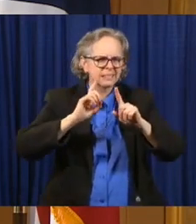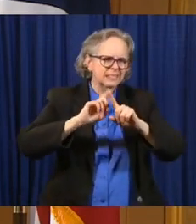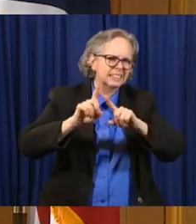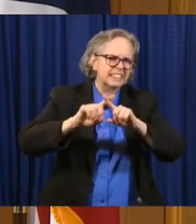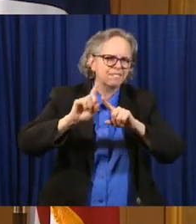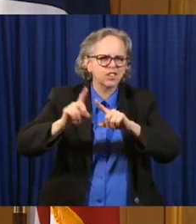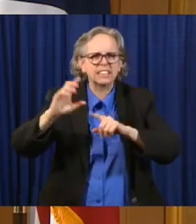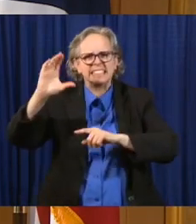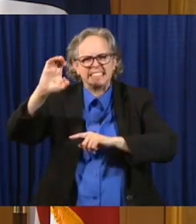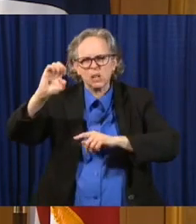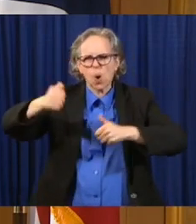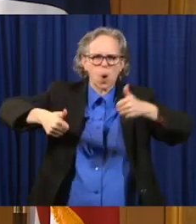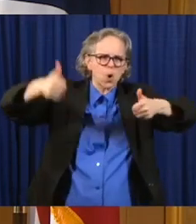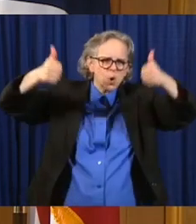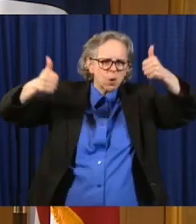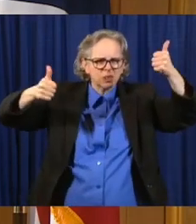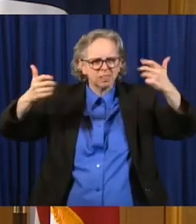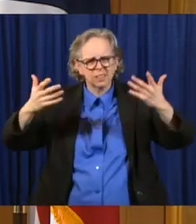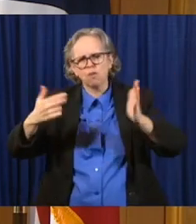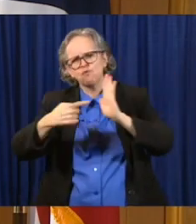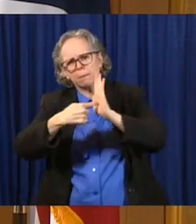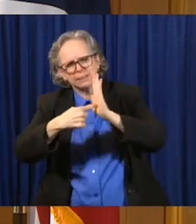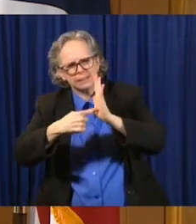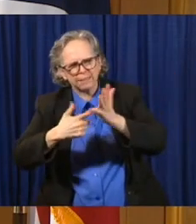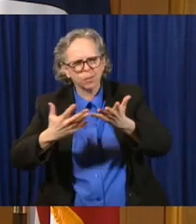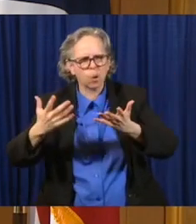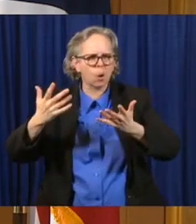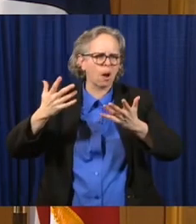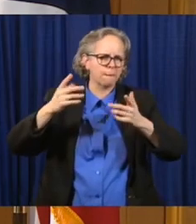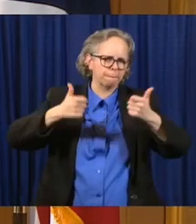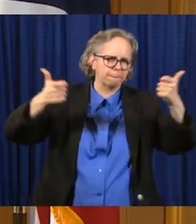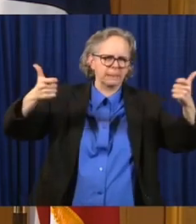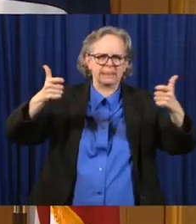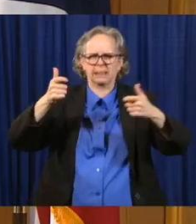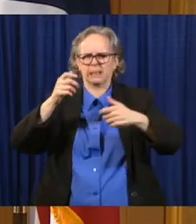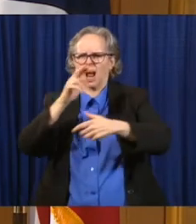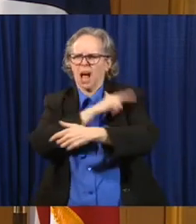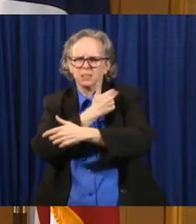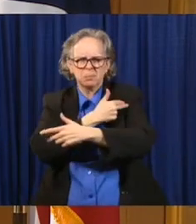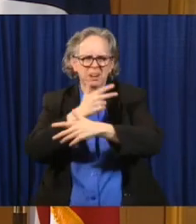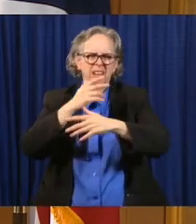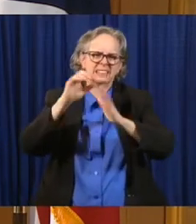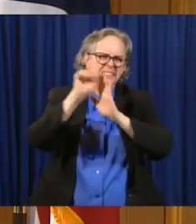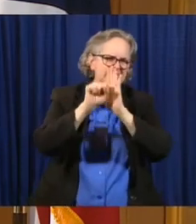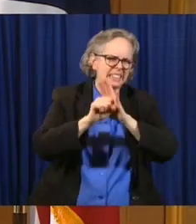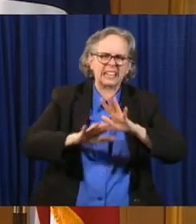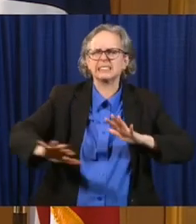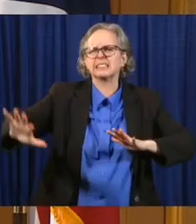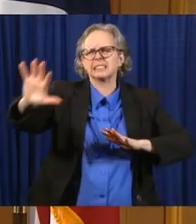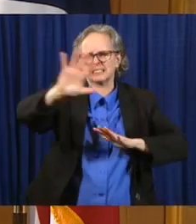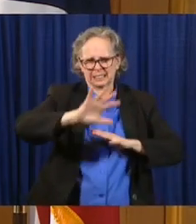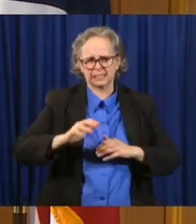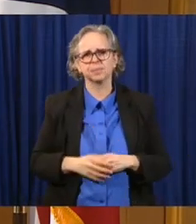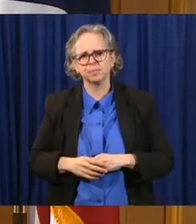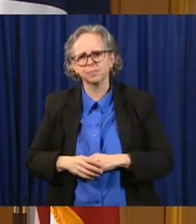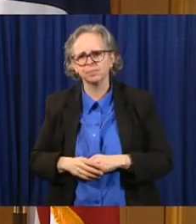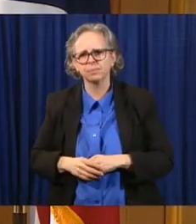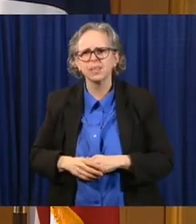CEOs, representatives of major hospitals around the state. And I want to go back for a moment.